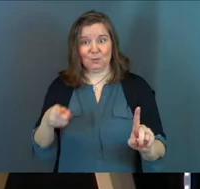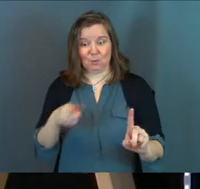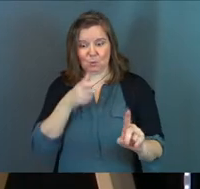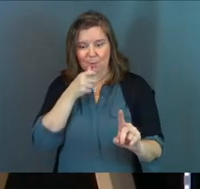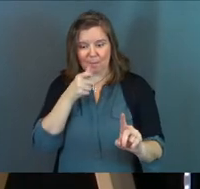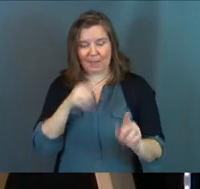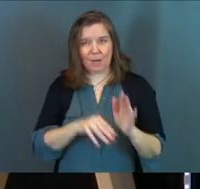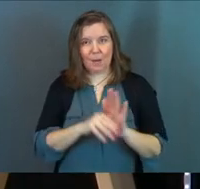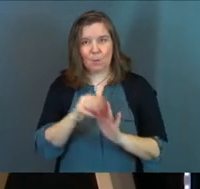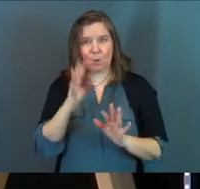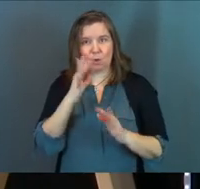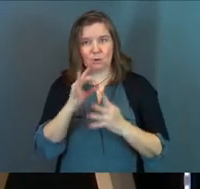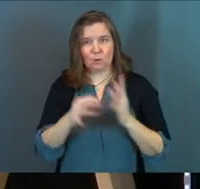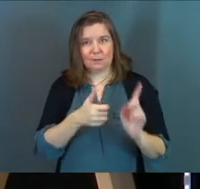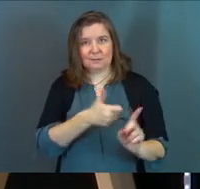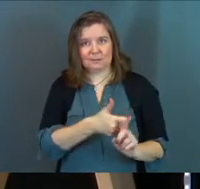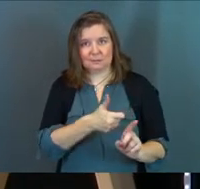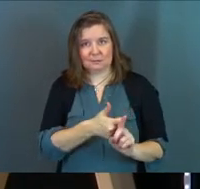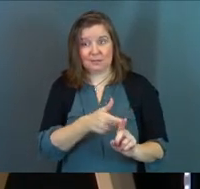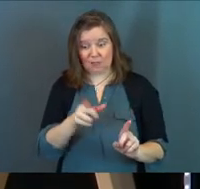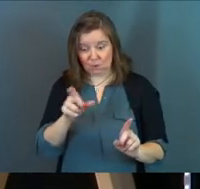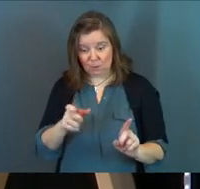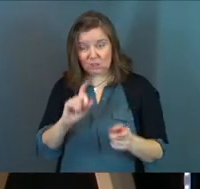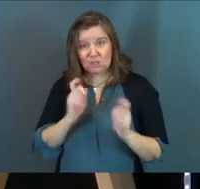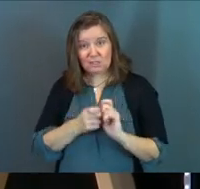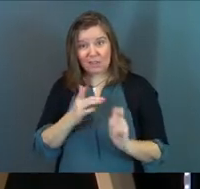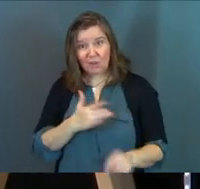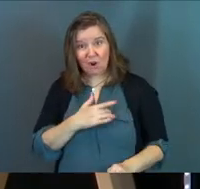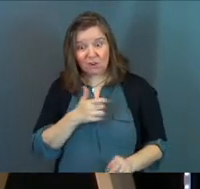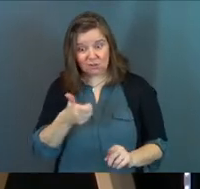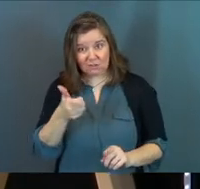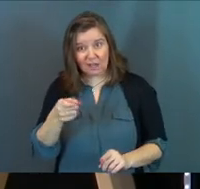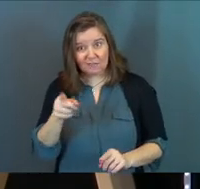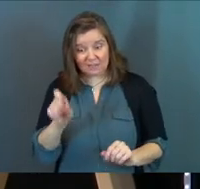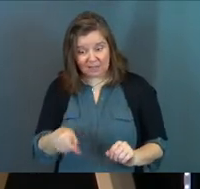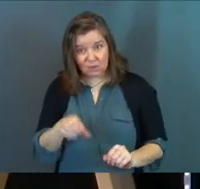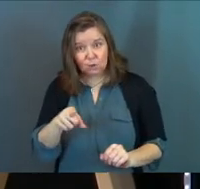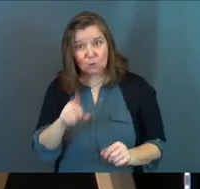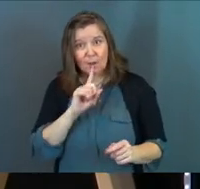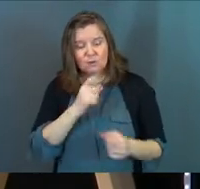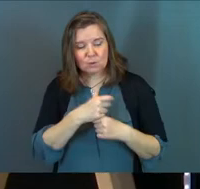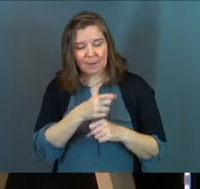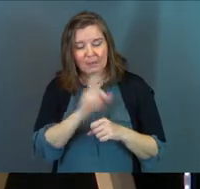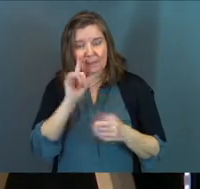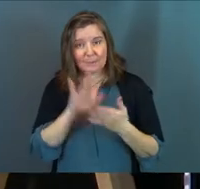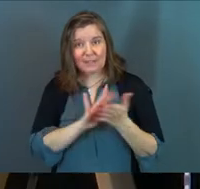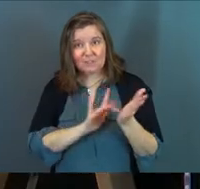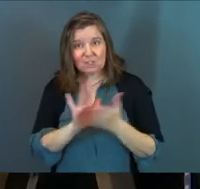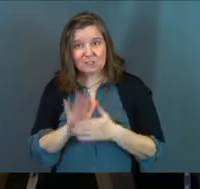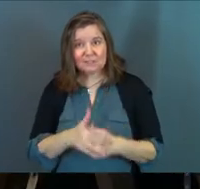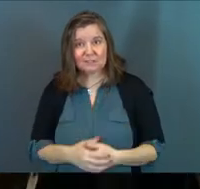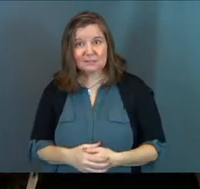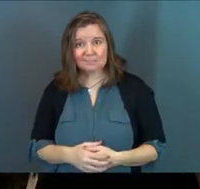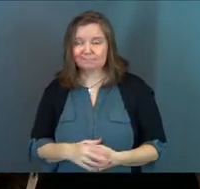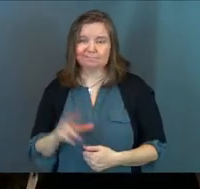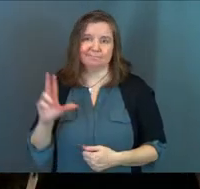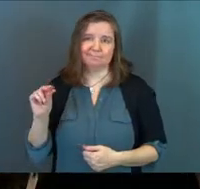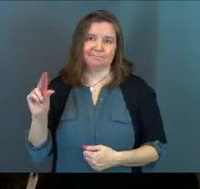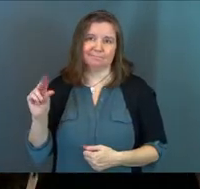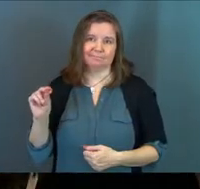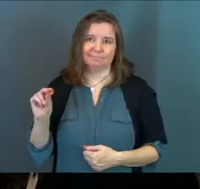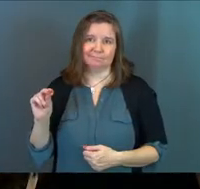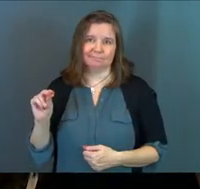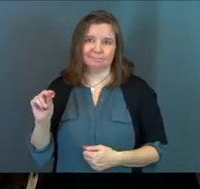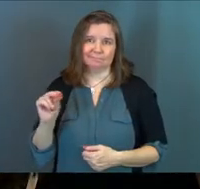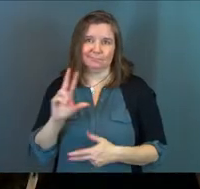make a moral choice? And can you actually change their hearts? Can you actually make them believe in Jesus? The answer is no